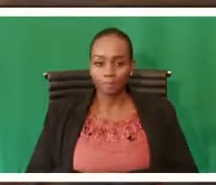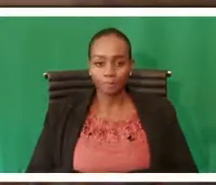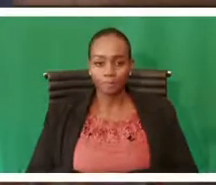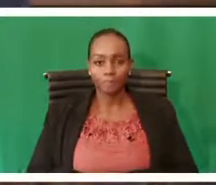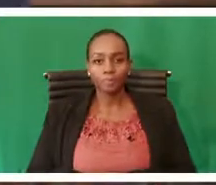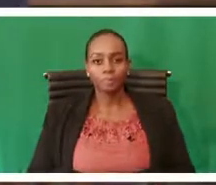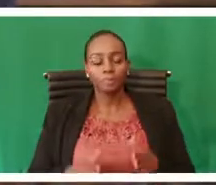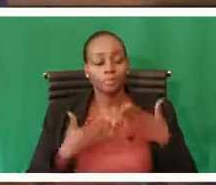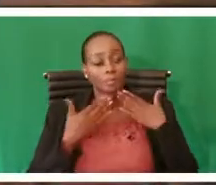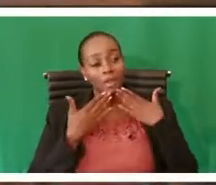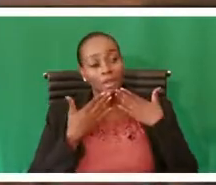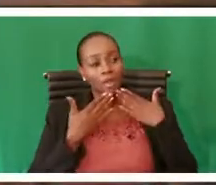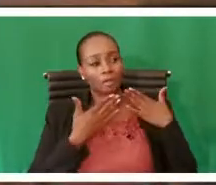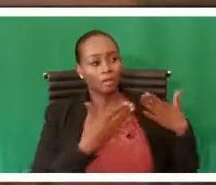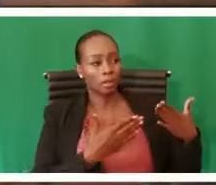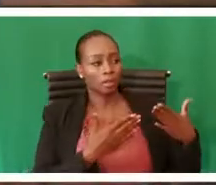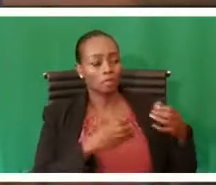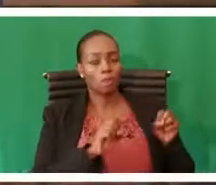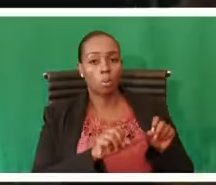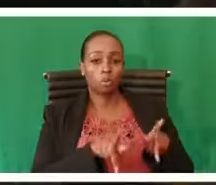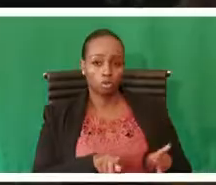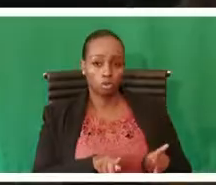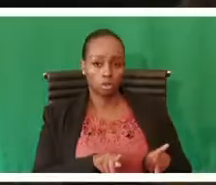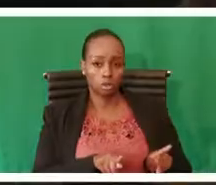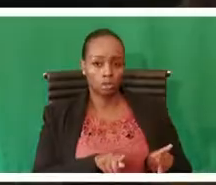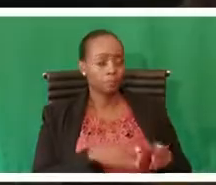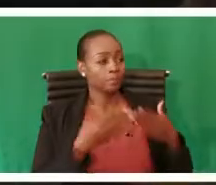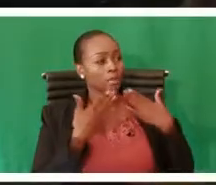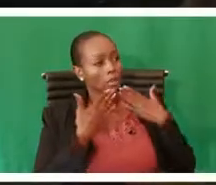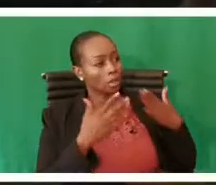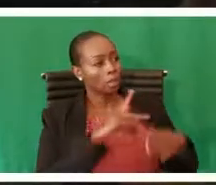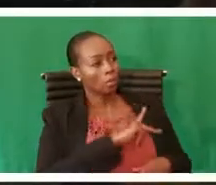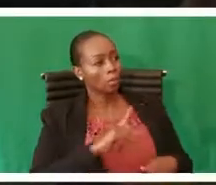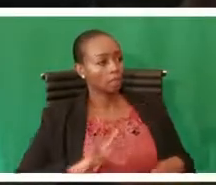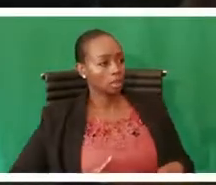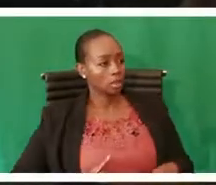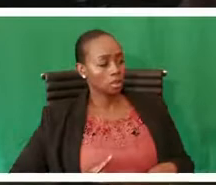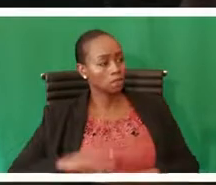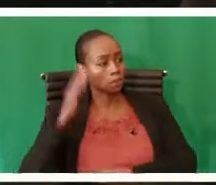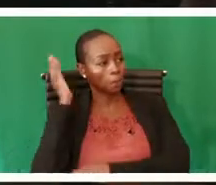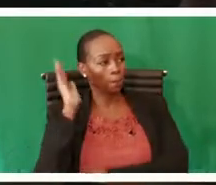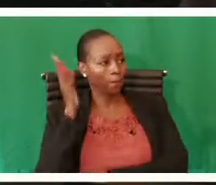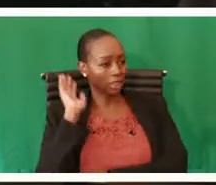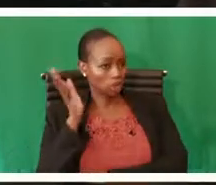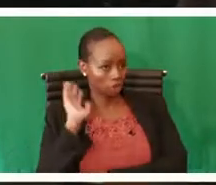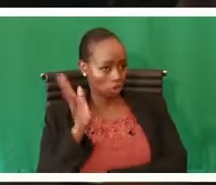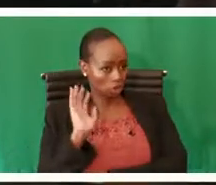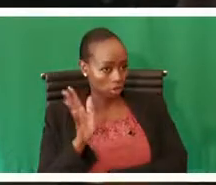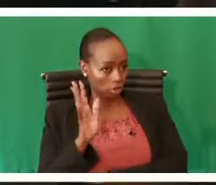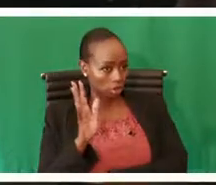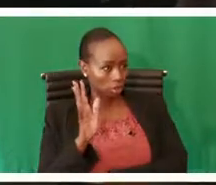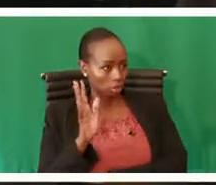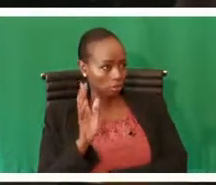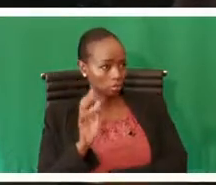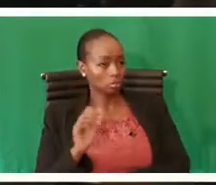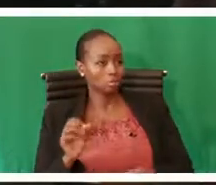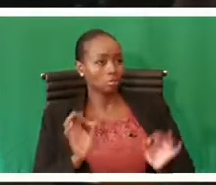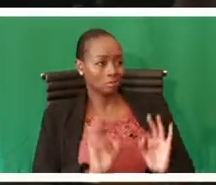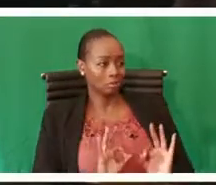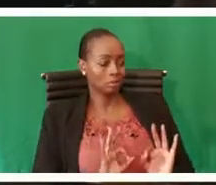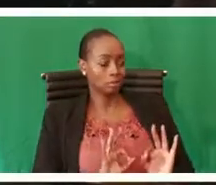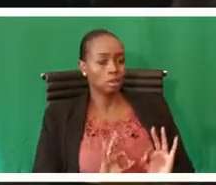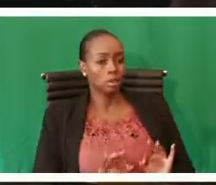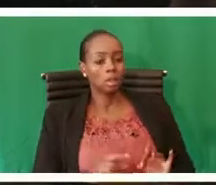Thank you very much for the opportunity. Thank you, Premier, for your wonderful speech today. I have just a brief